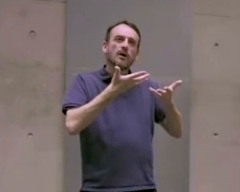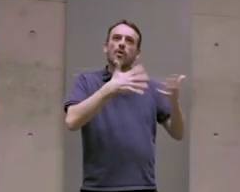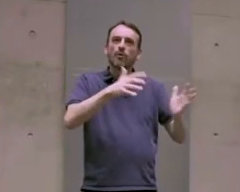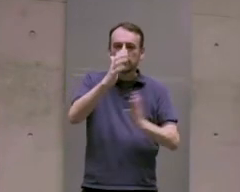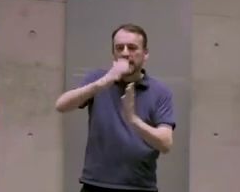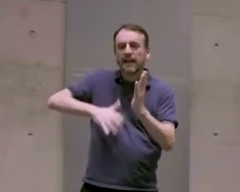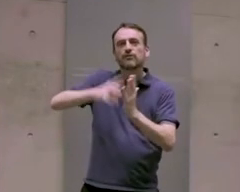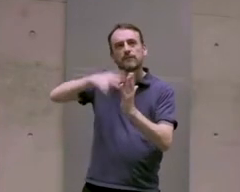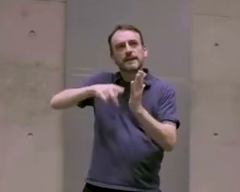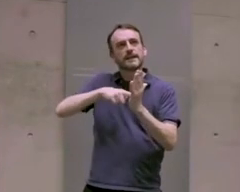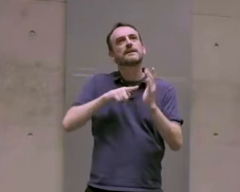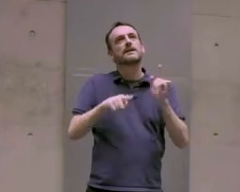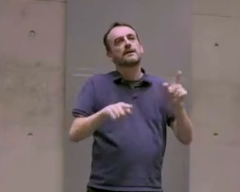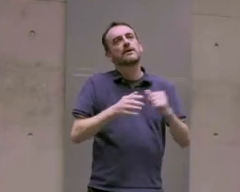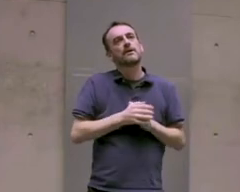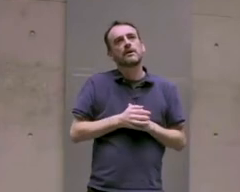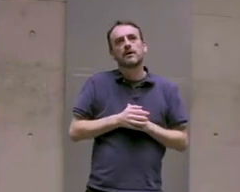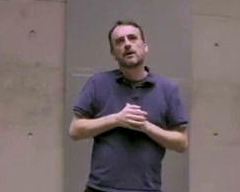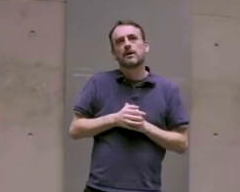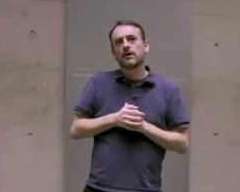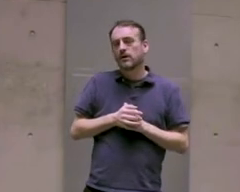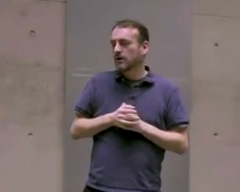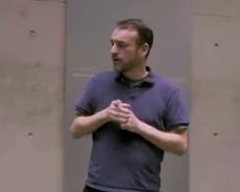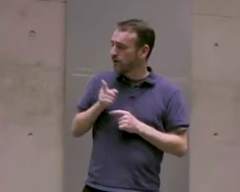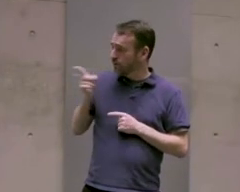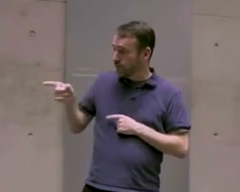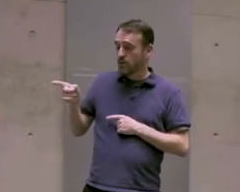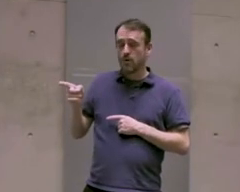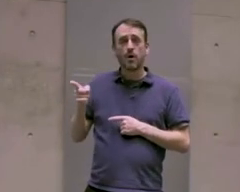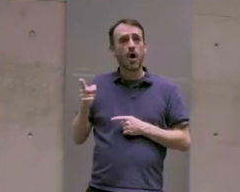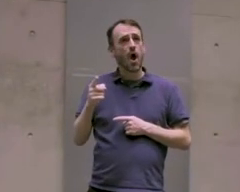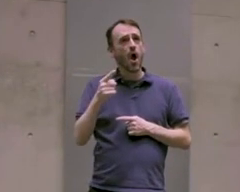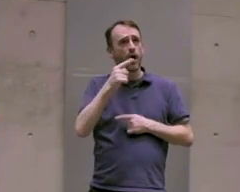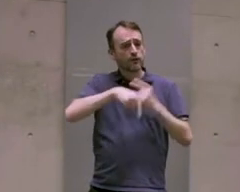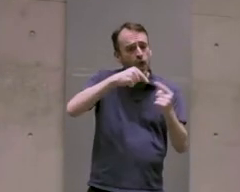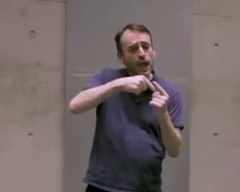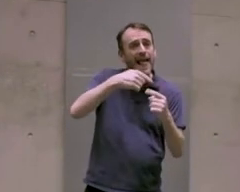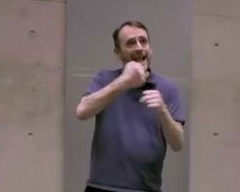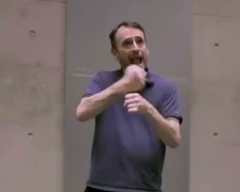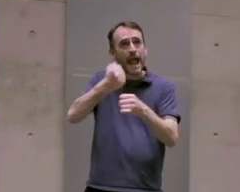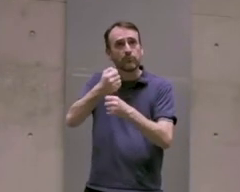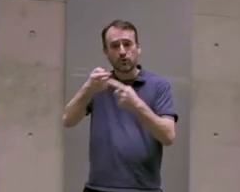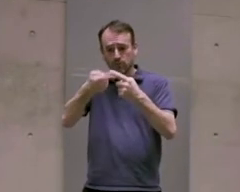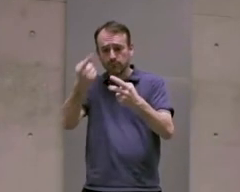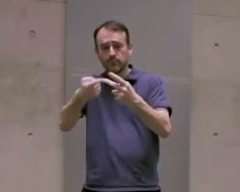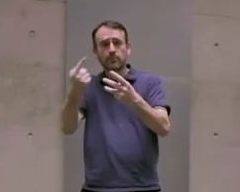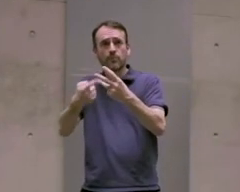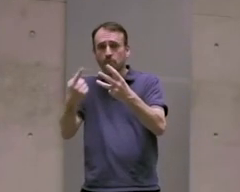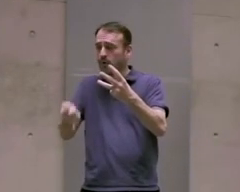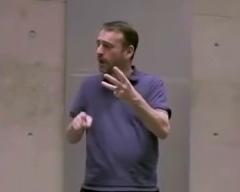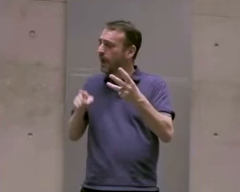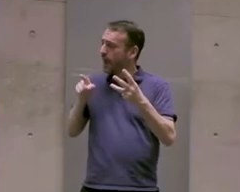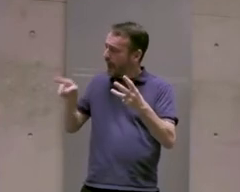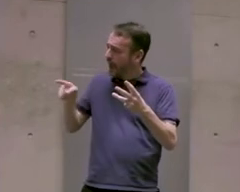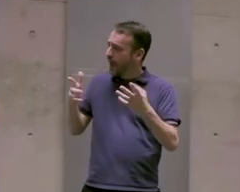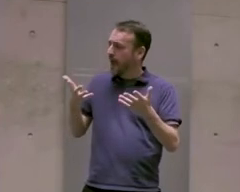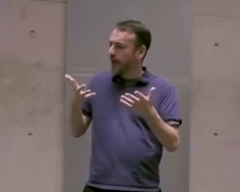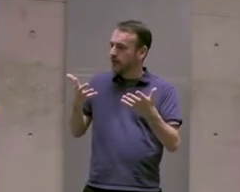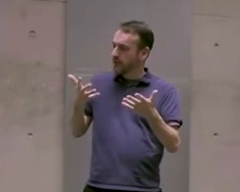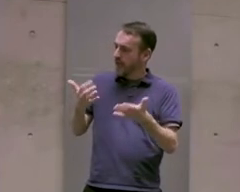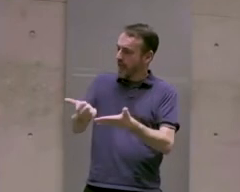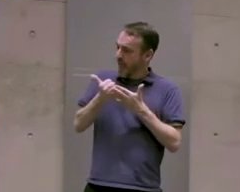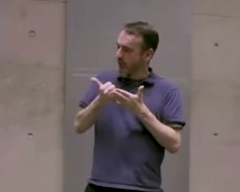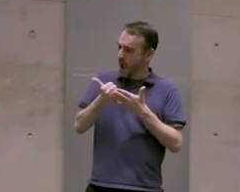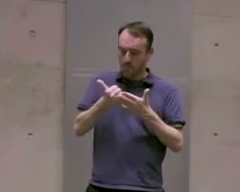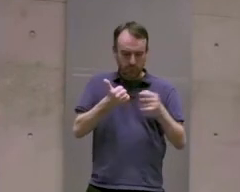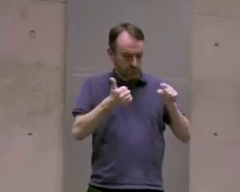curious about, because you've made more circular games and you're obviously, you said that you're using it as inspiration for the Tron game.